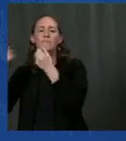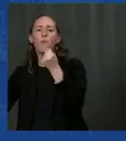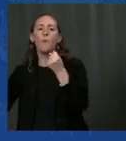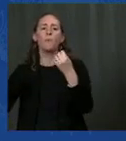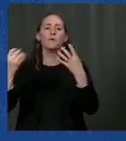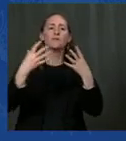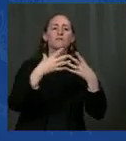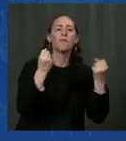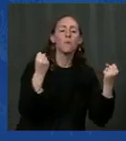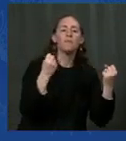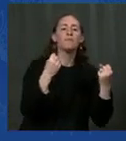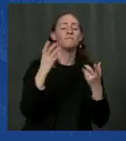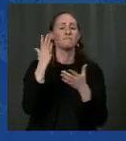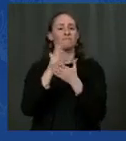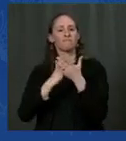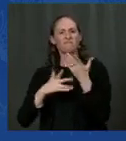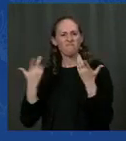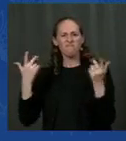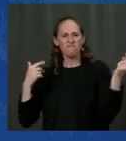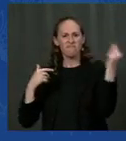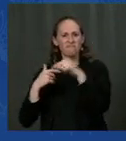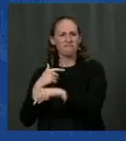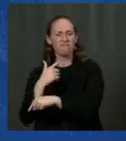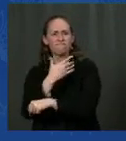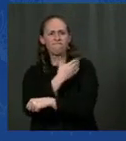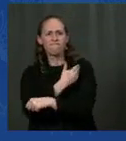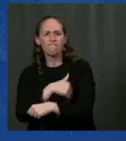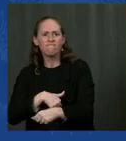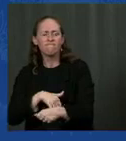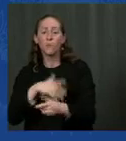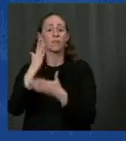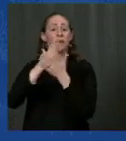traumatic brain injury, post-traumatic stress.